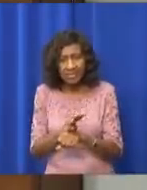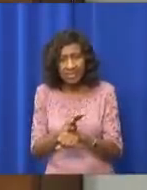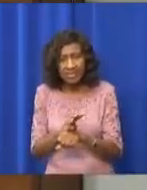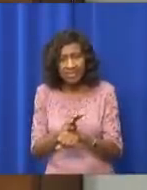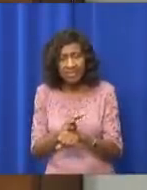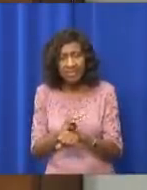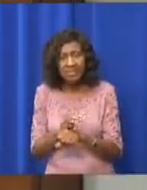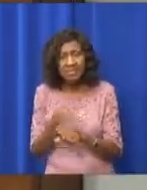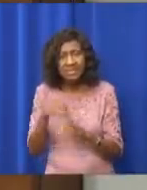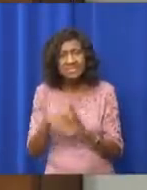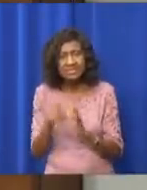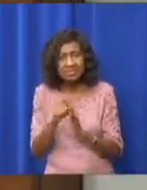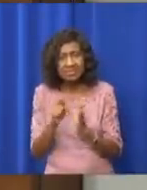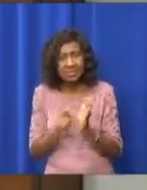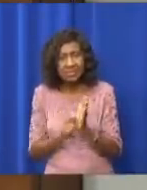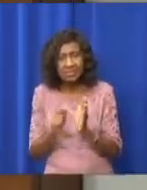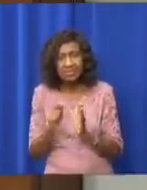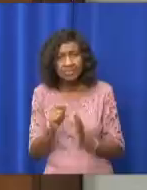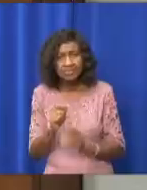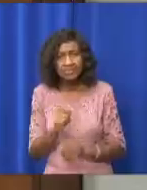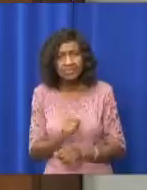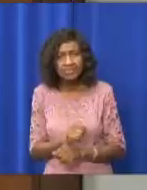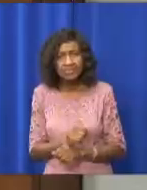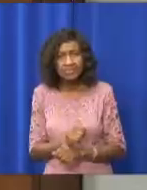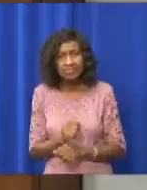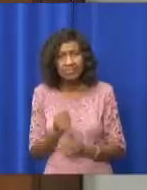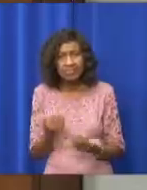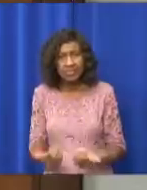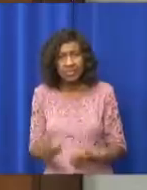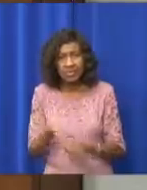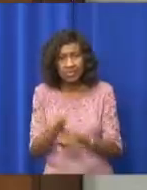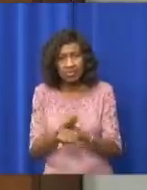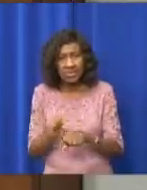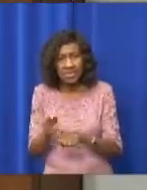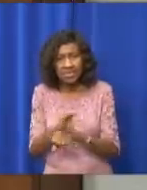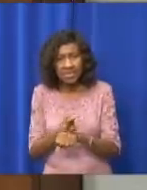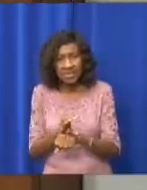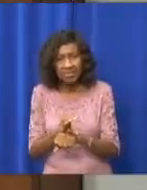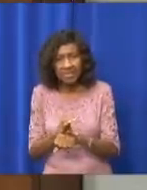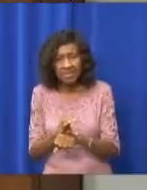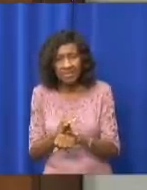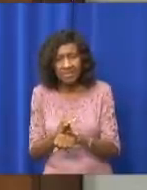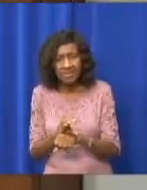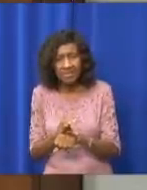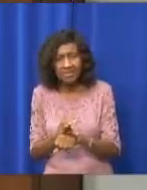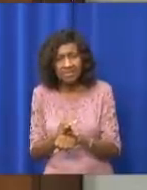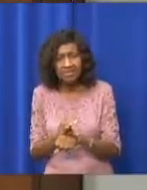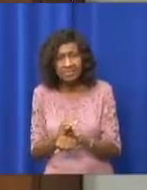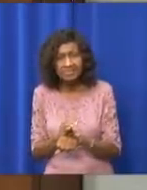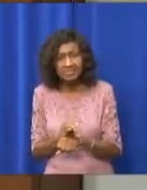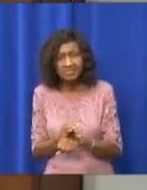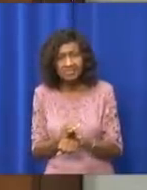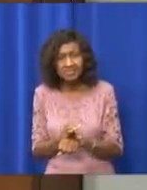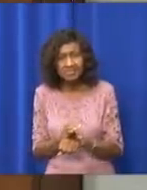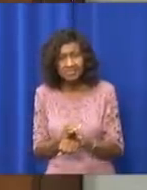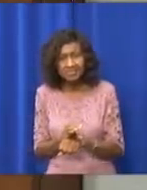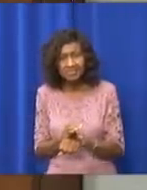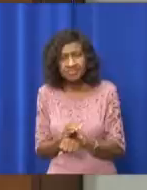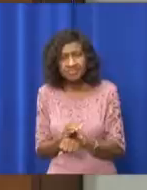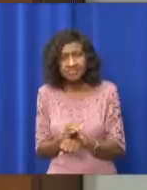SL 46 of 2020. And if I move then to Grand Cayman and try and break it down as best I